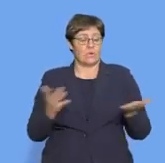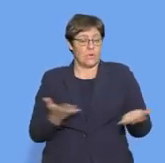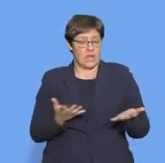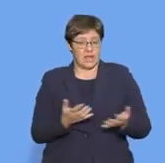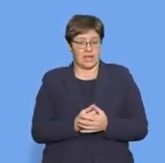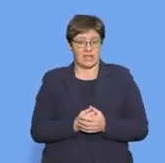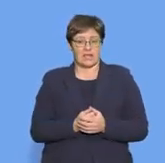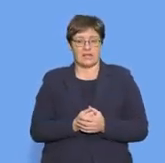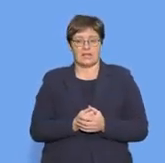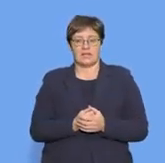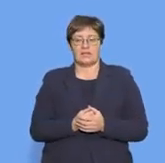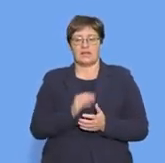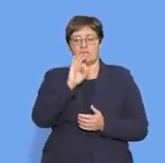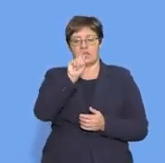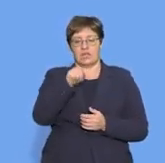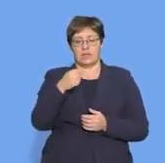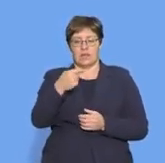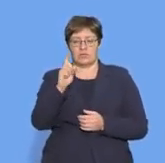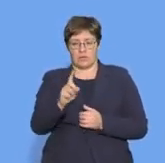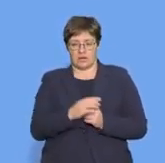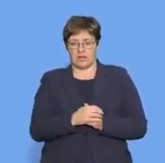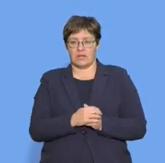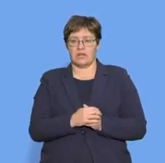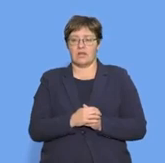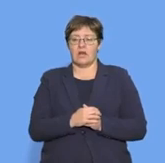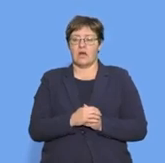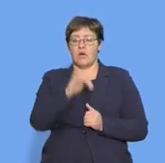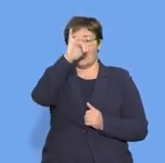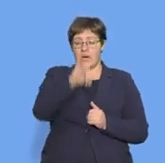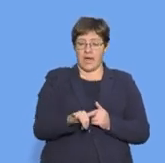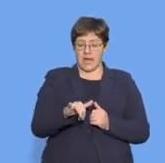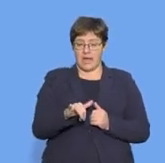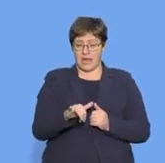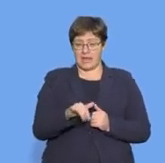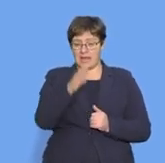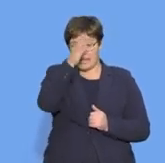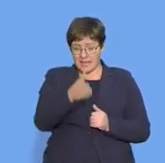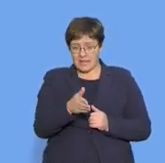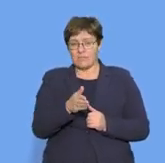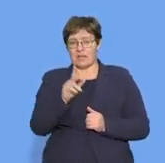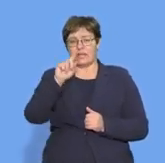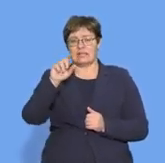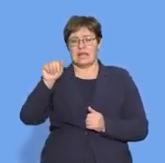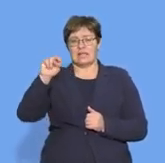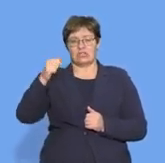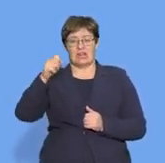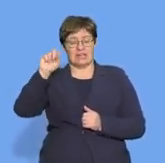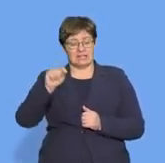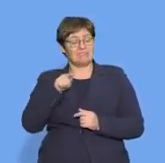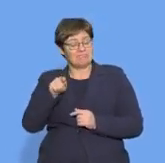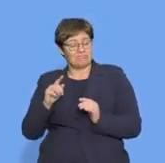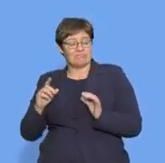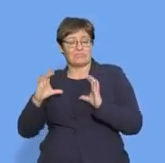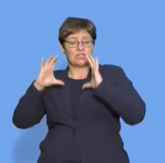at, and then the y-axis is the tangent to the circle. What does that tell us? With